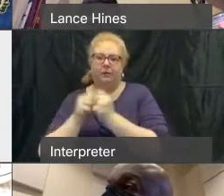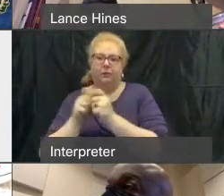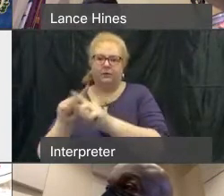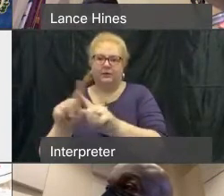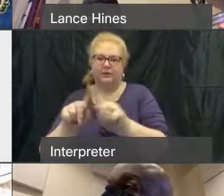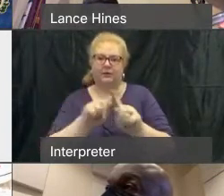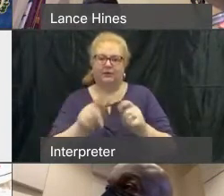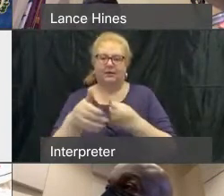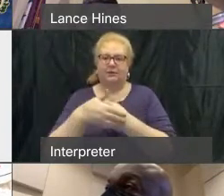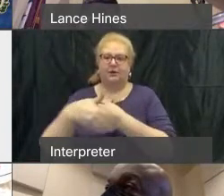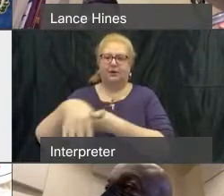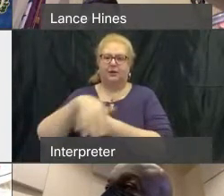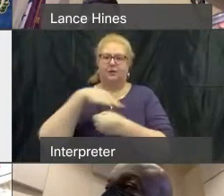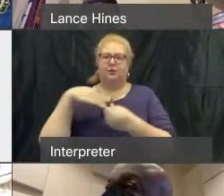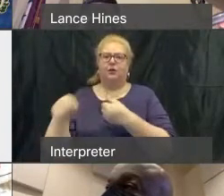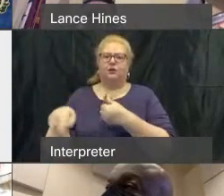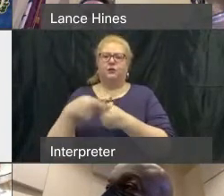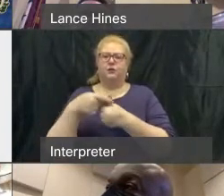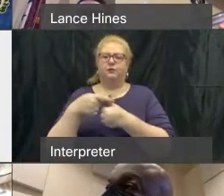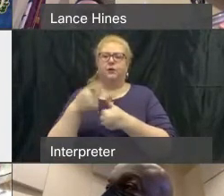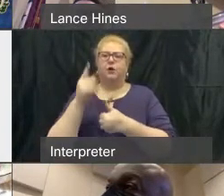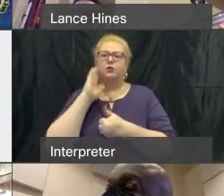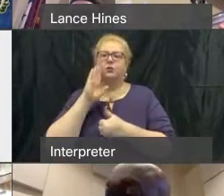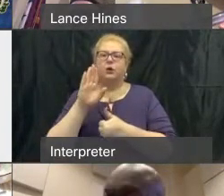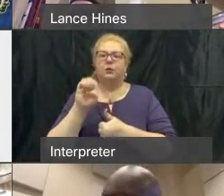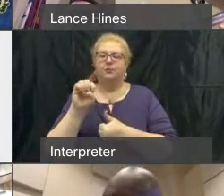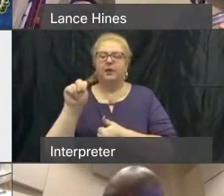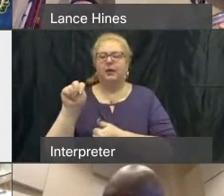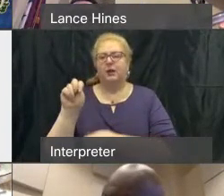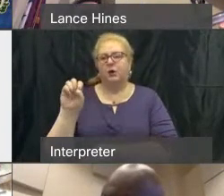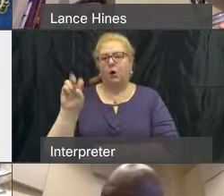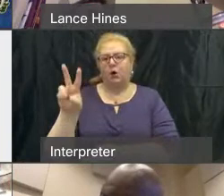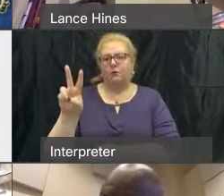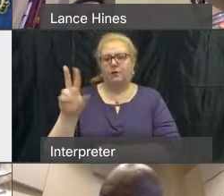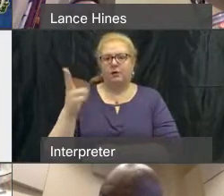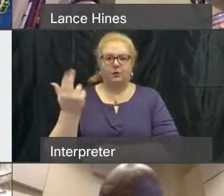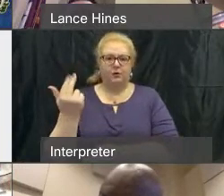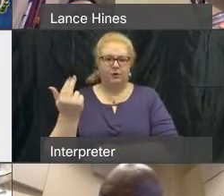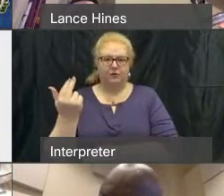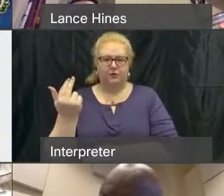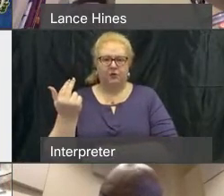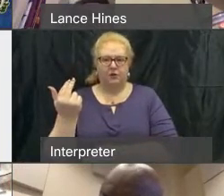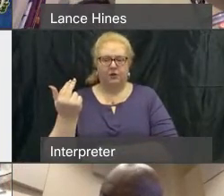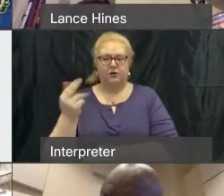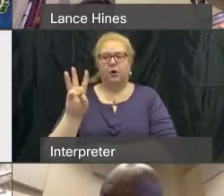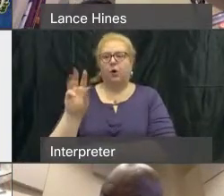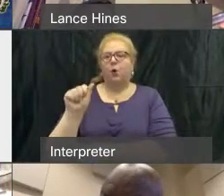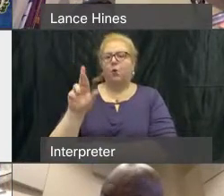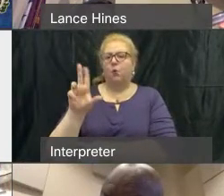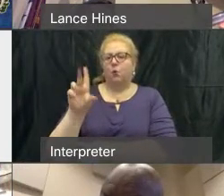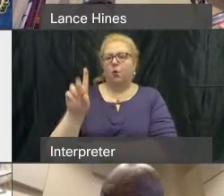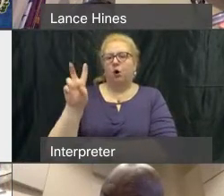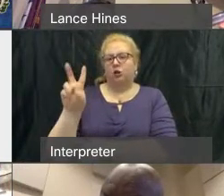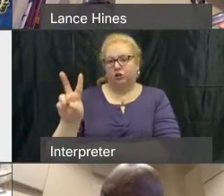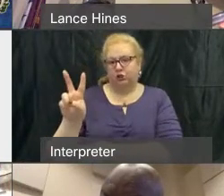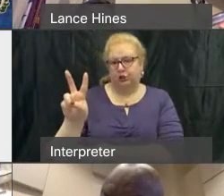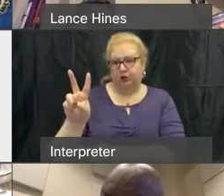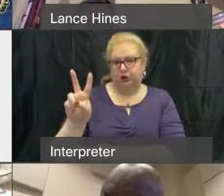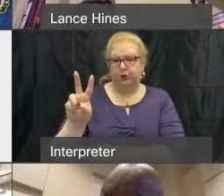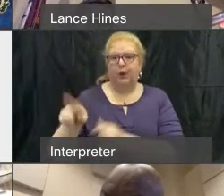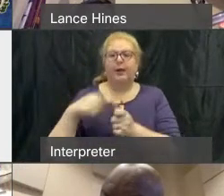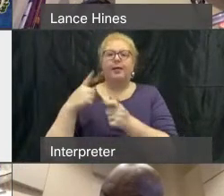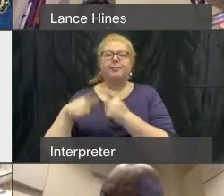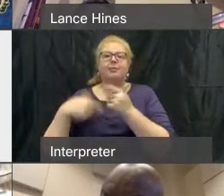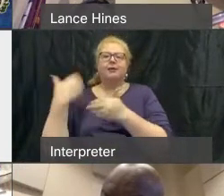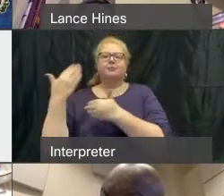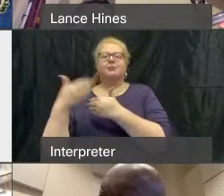and the first one to talk about it will be November the 13th, which is Ward 2. And then the next one